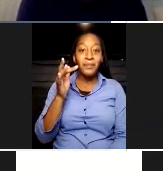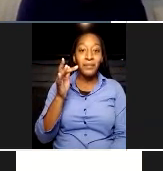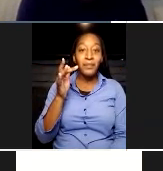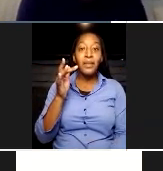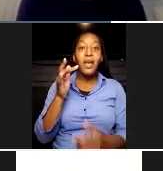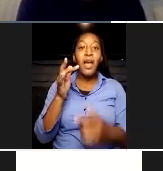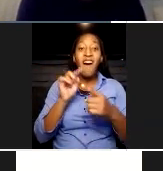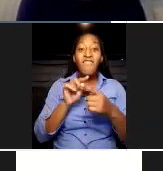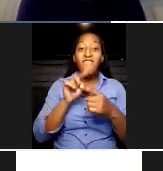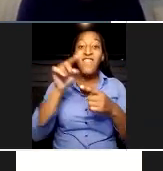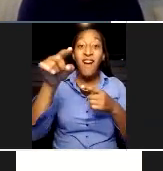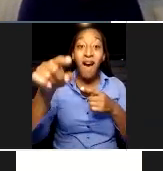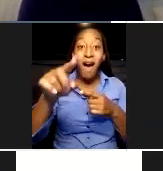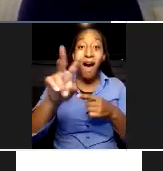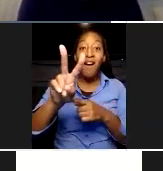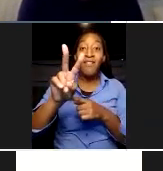So